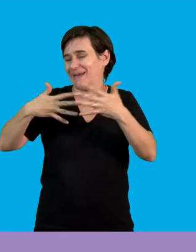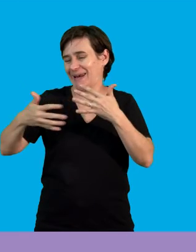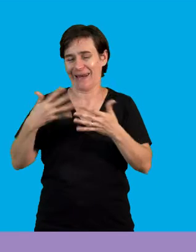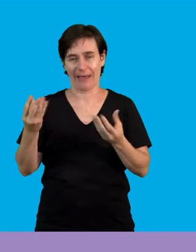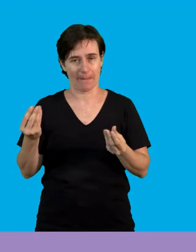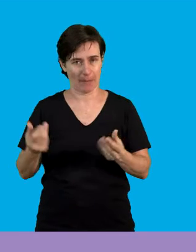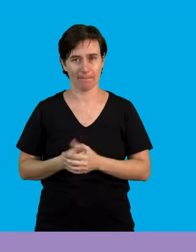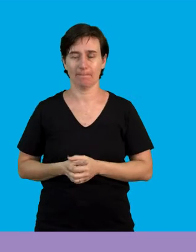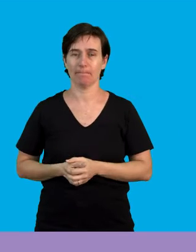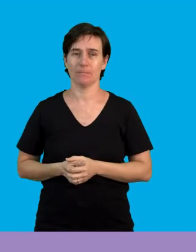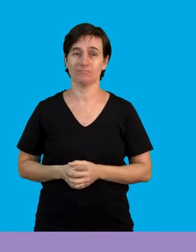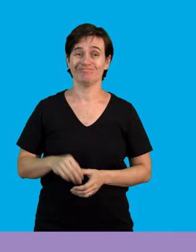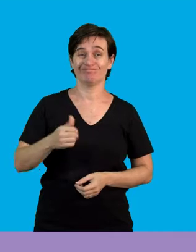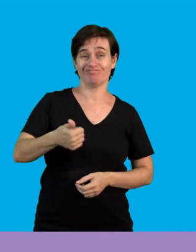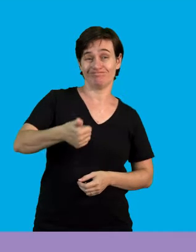number.